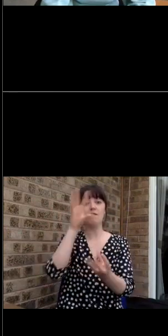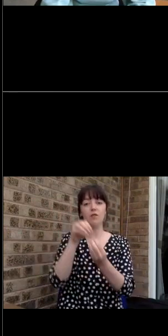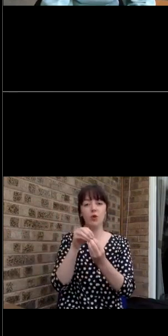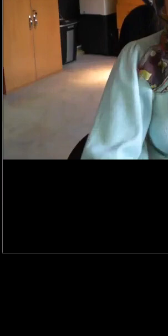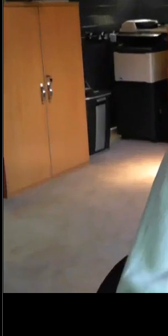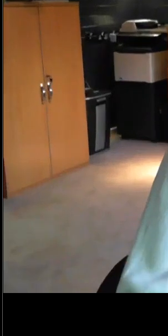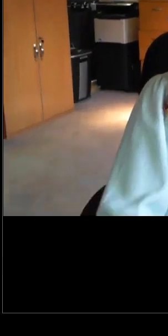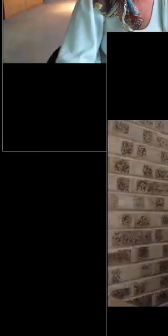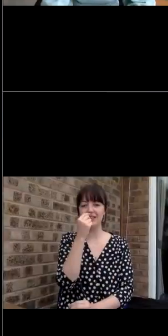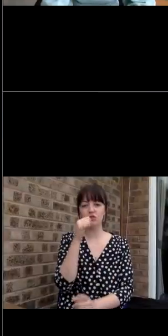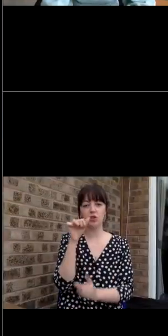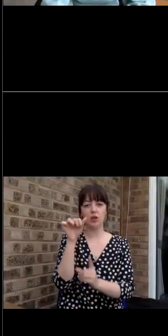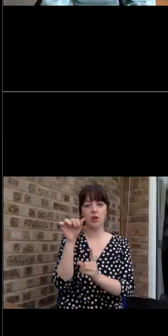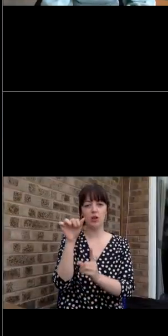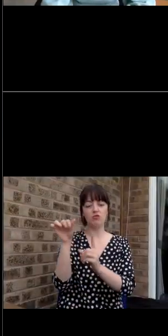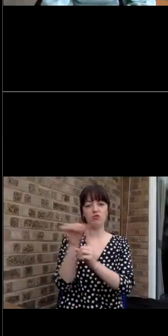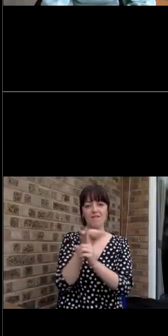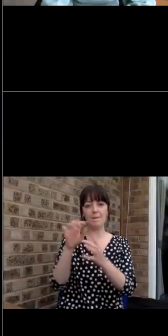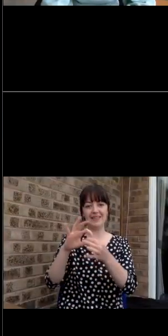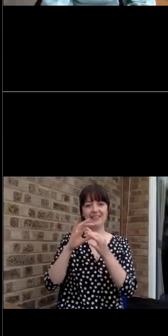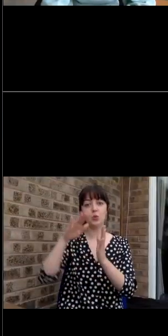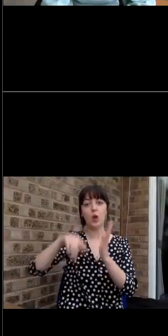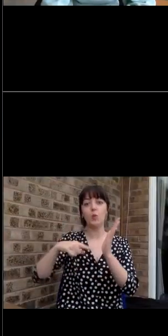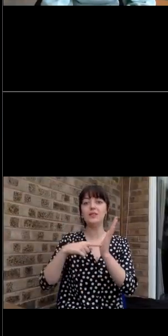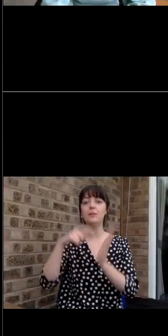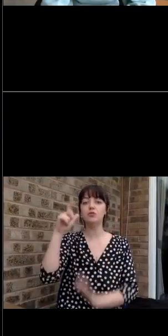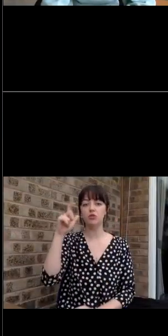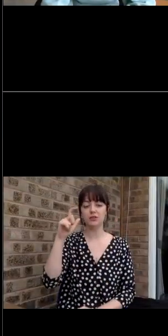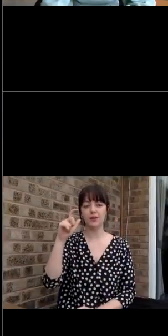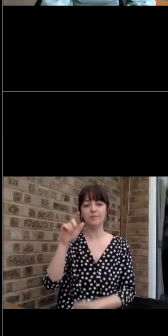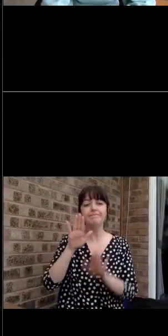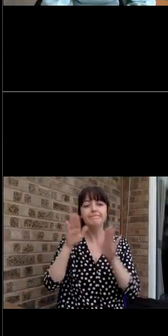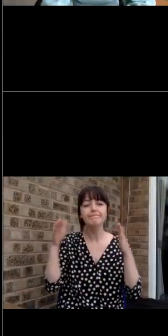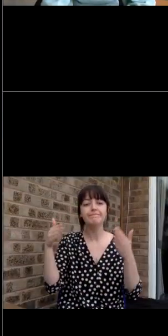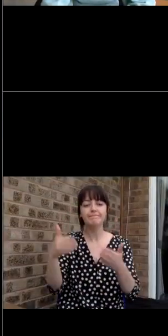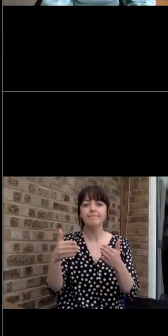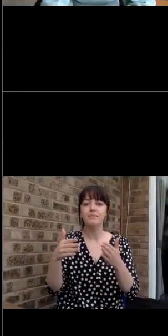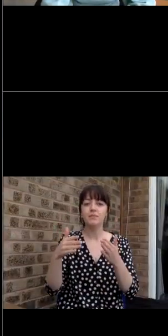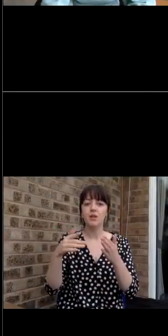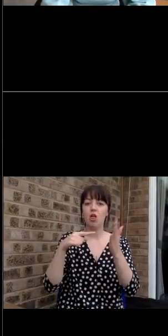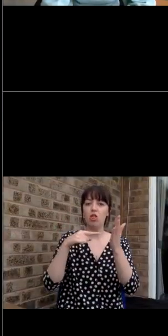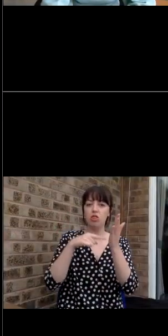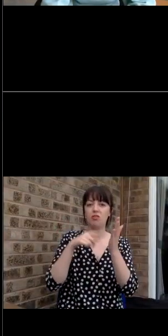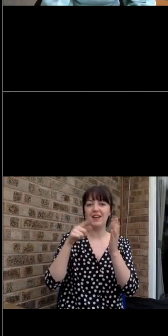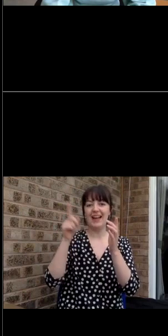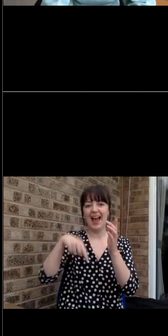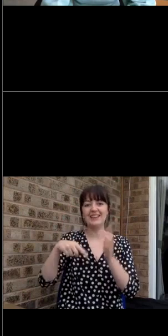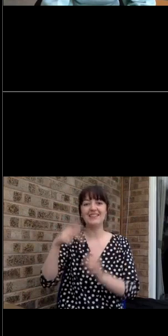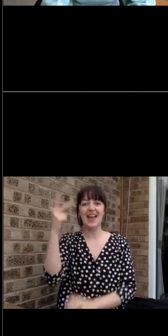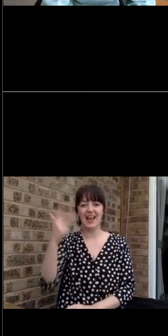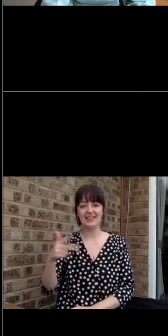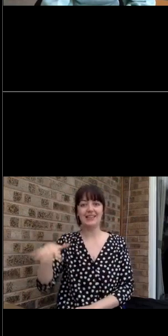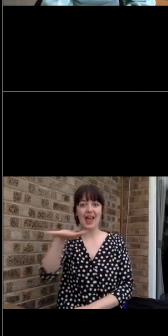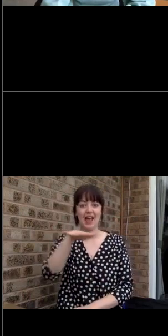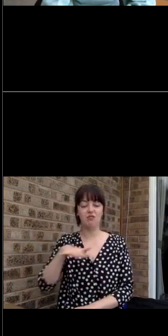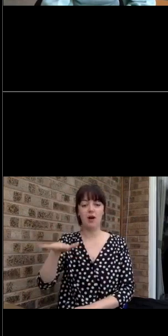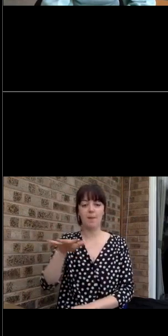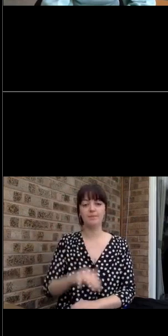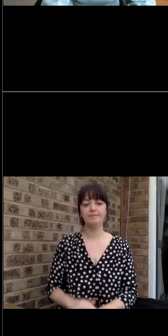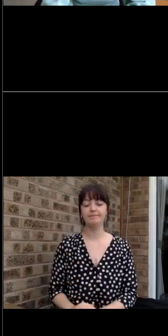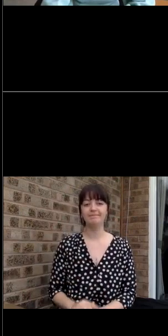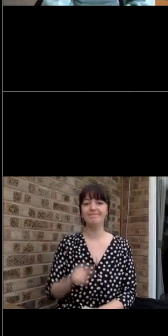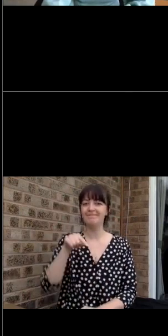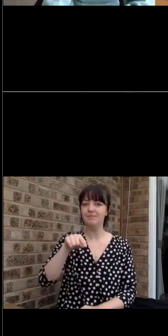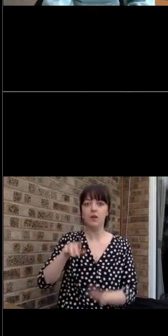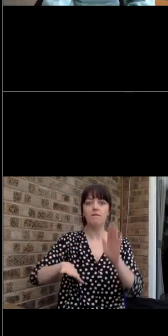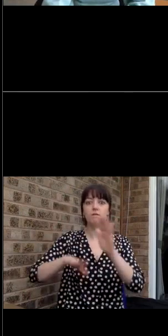to the Lower Thames Crossing with a particular focus on refinements in Thurrock and Essex. To be clear, this isn't an exhaustive